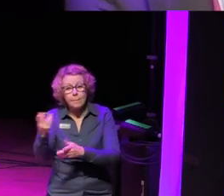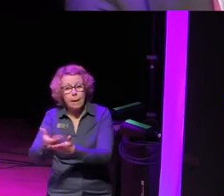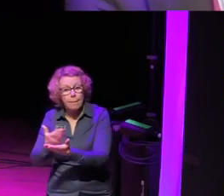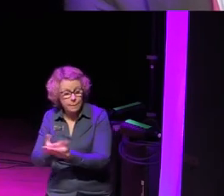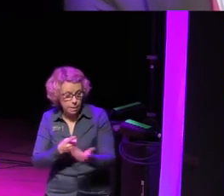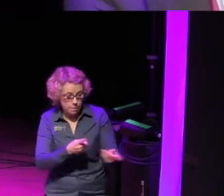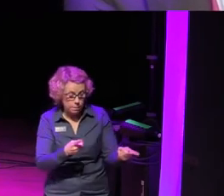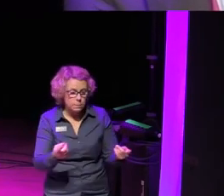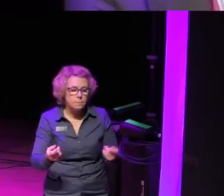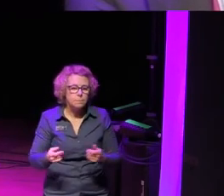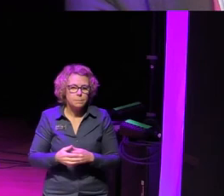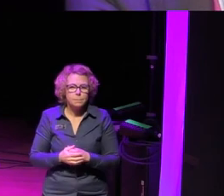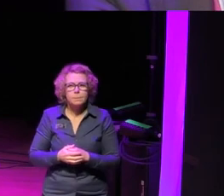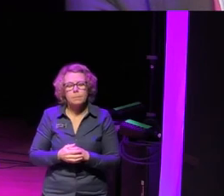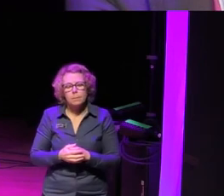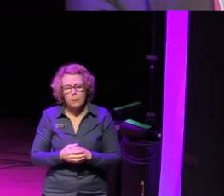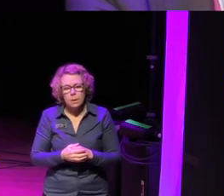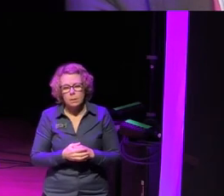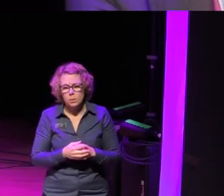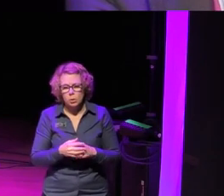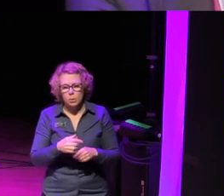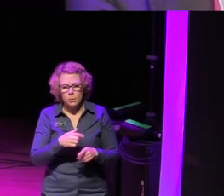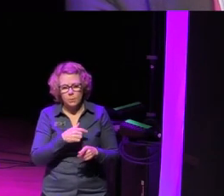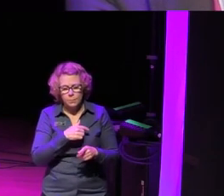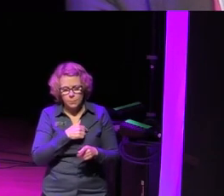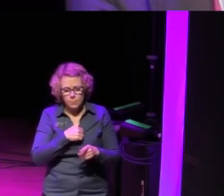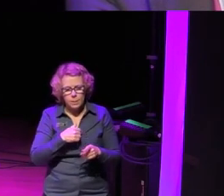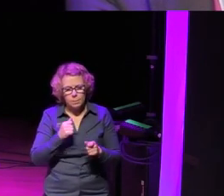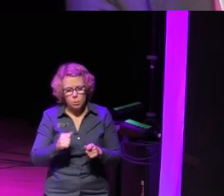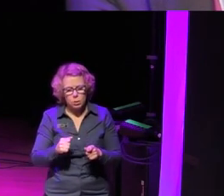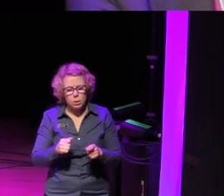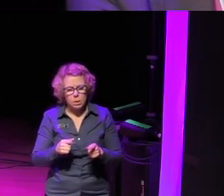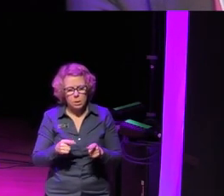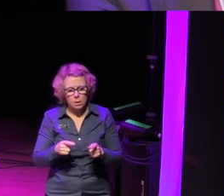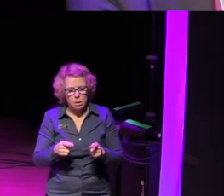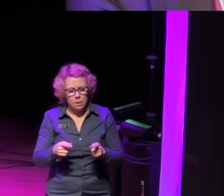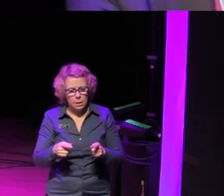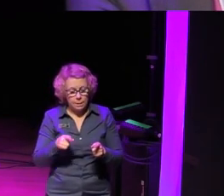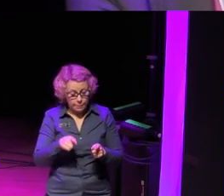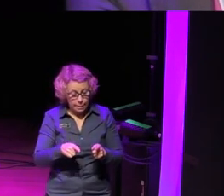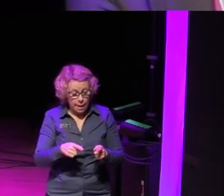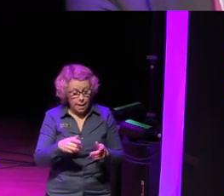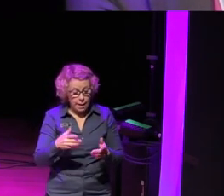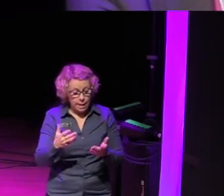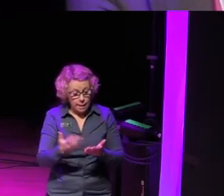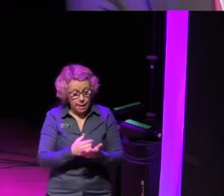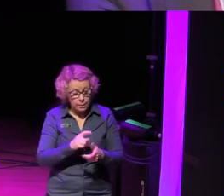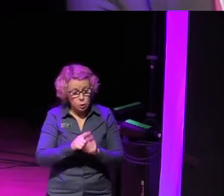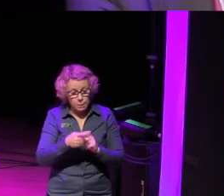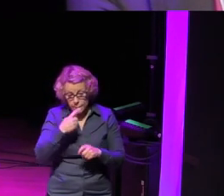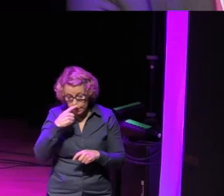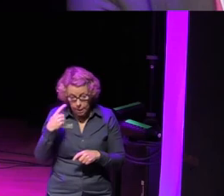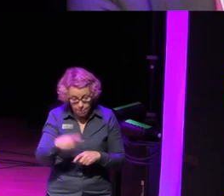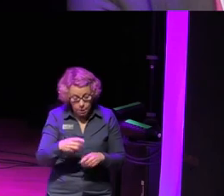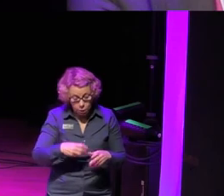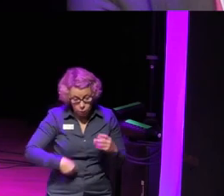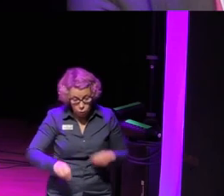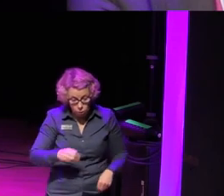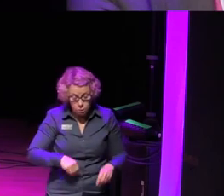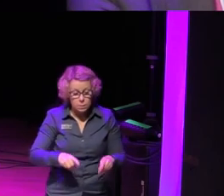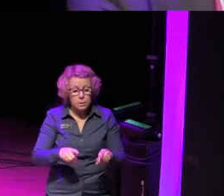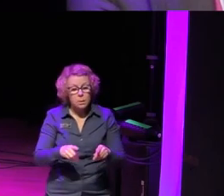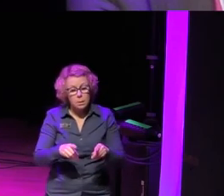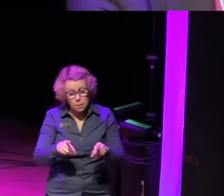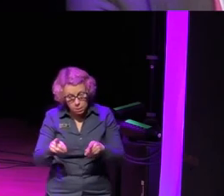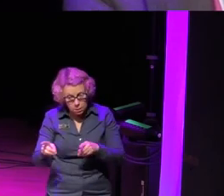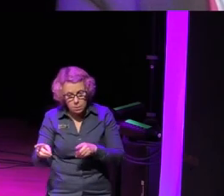have information that we can supply to the country that is affected by corruption, let's assist.